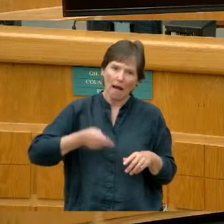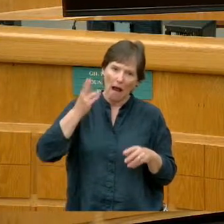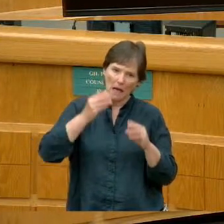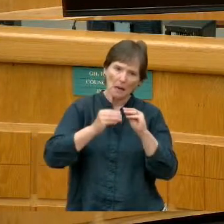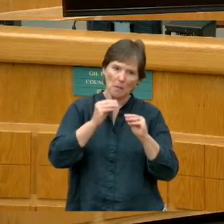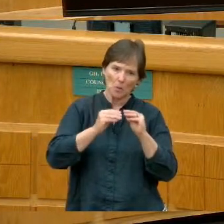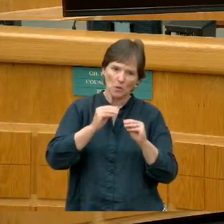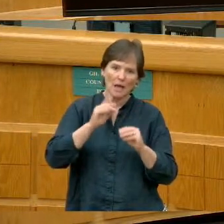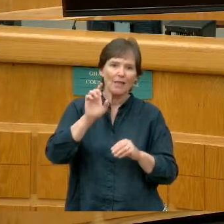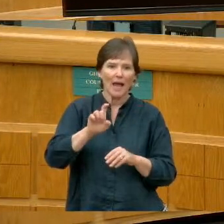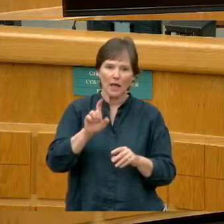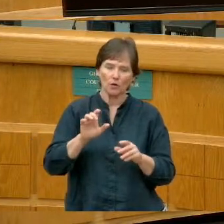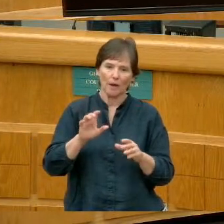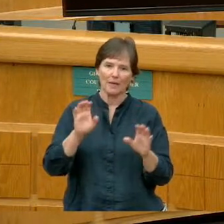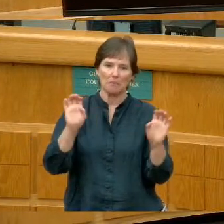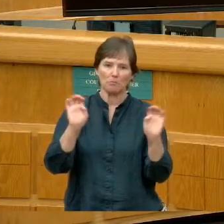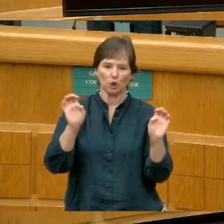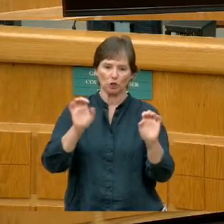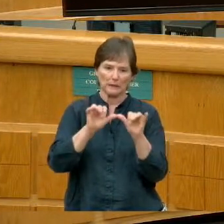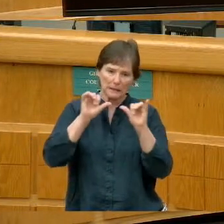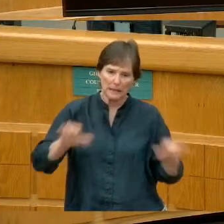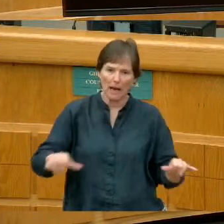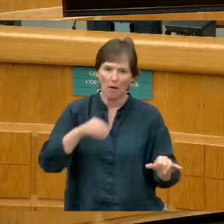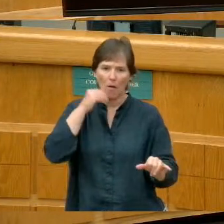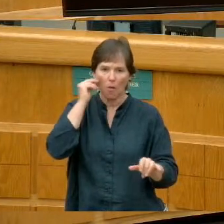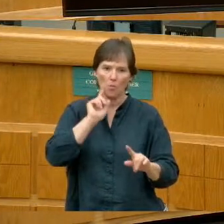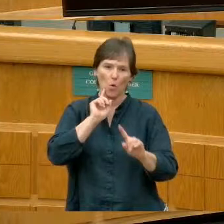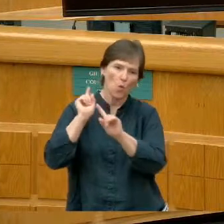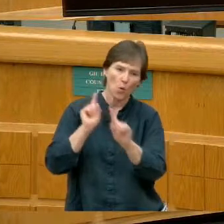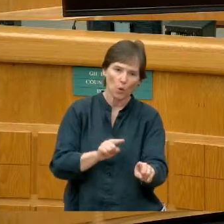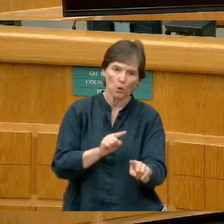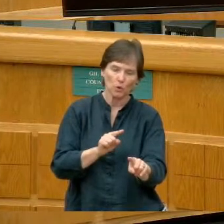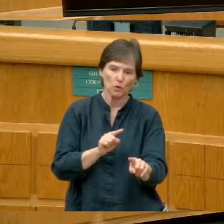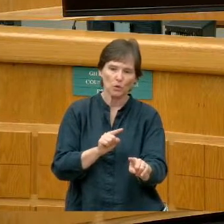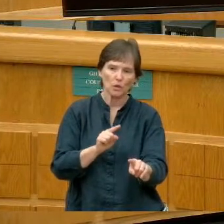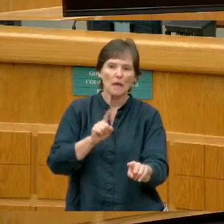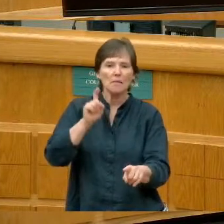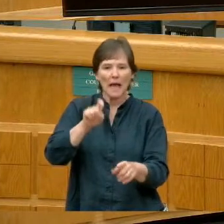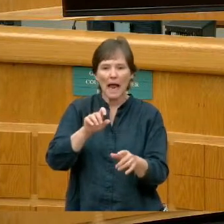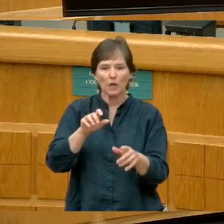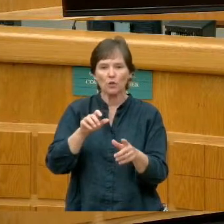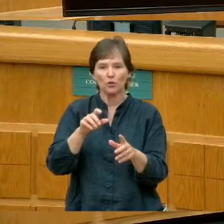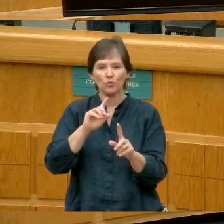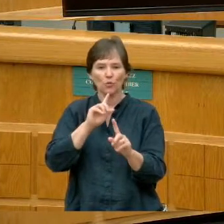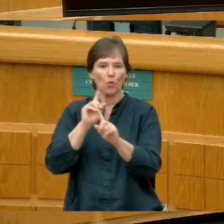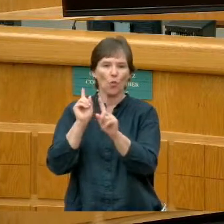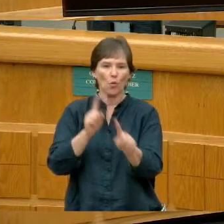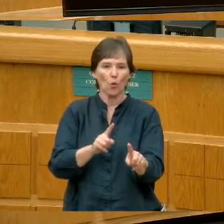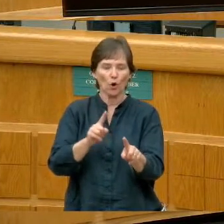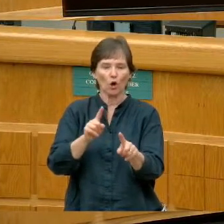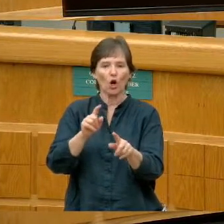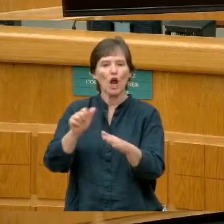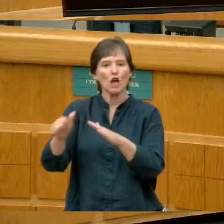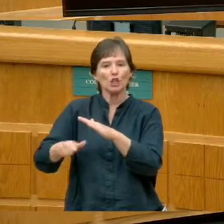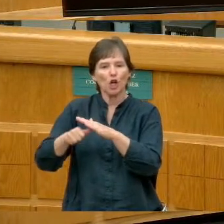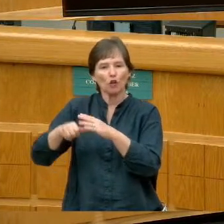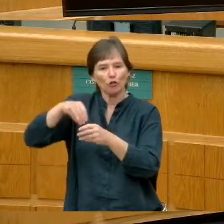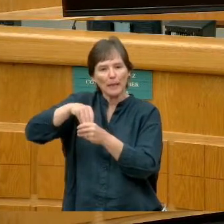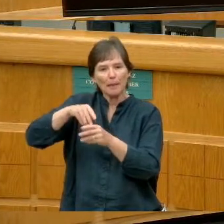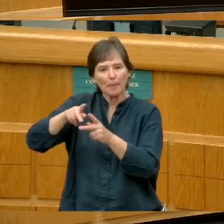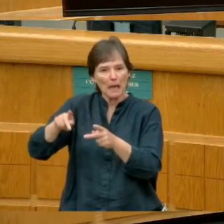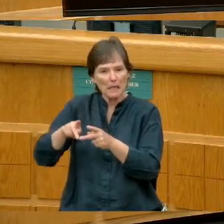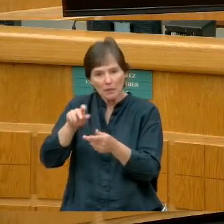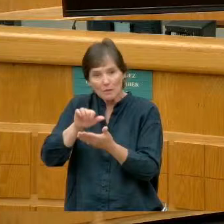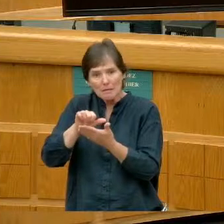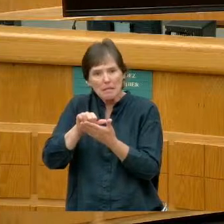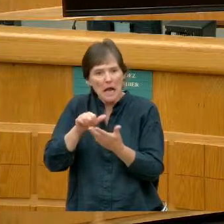emergency stay-at-home orders. They had to issue shelter in place because it was that grave of a